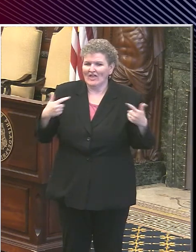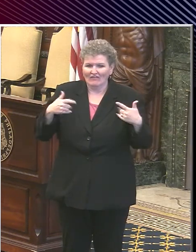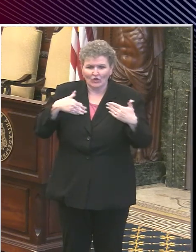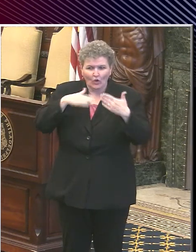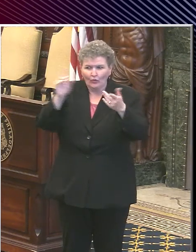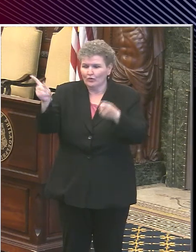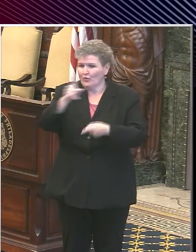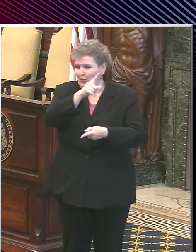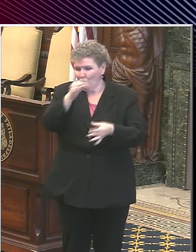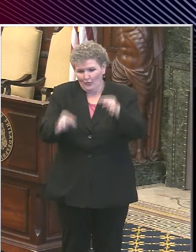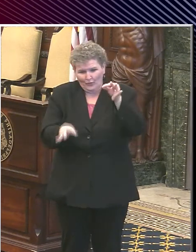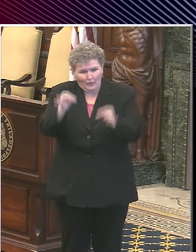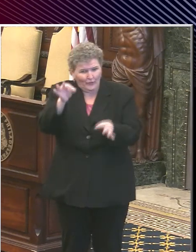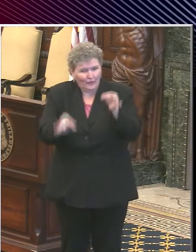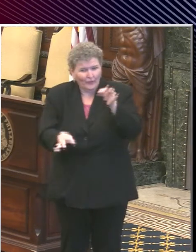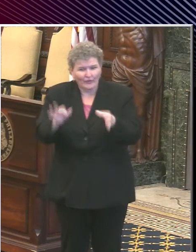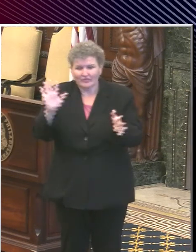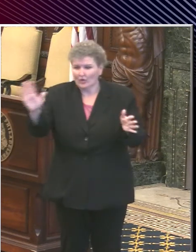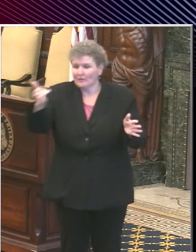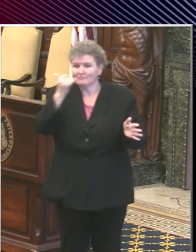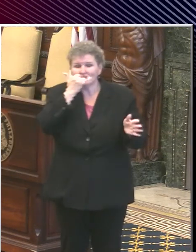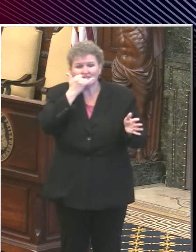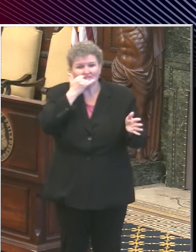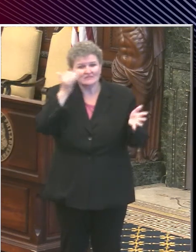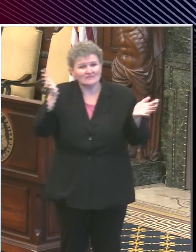with that. Thank you.